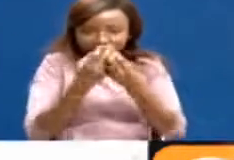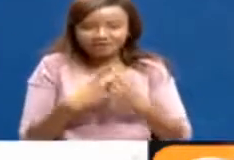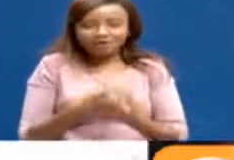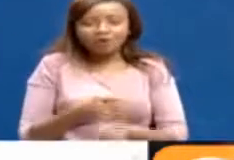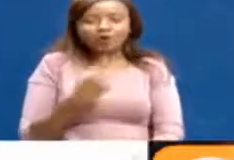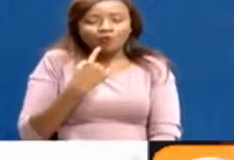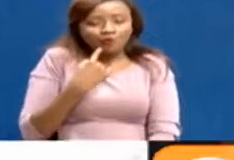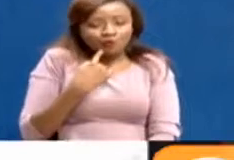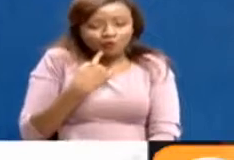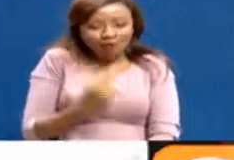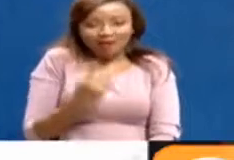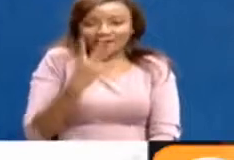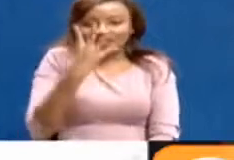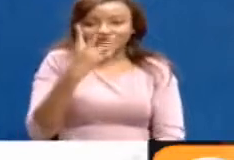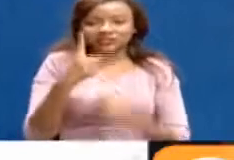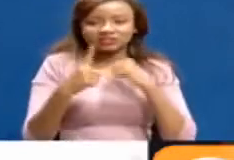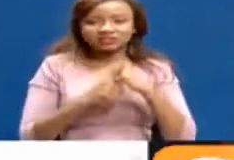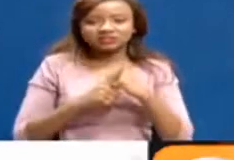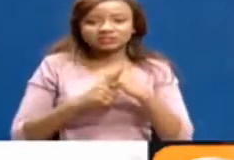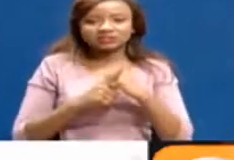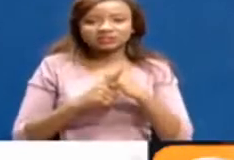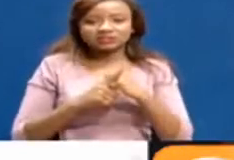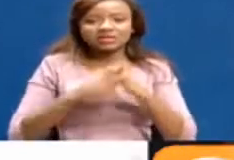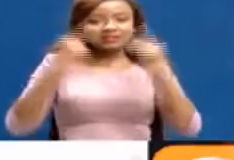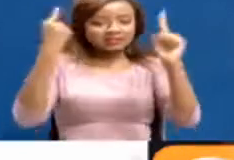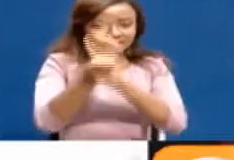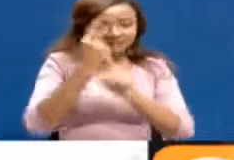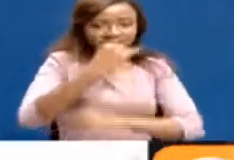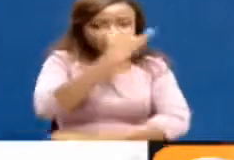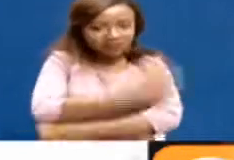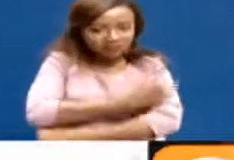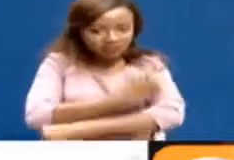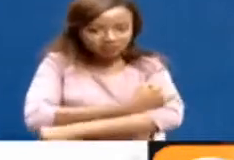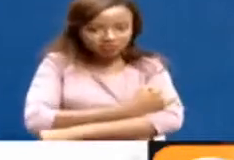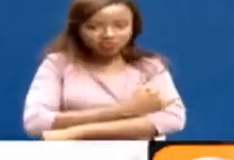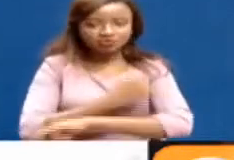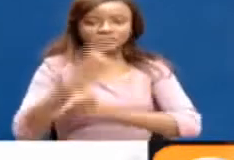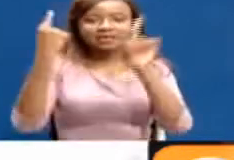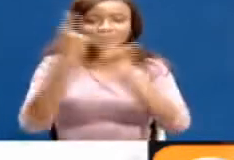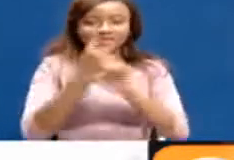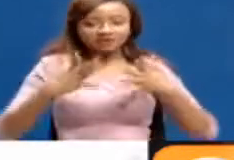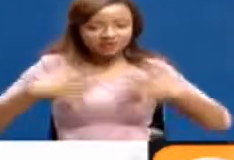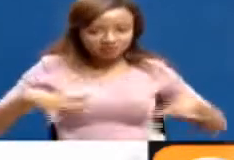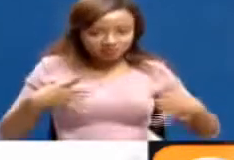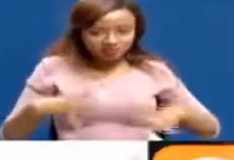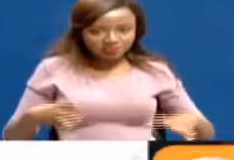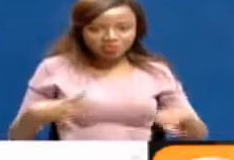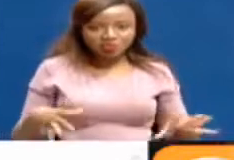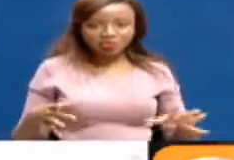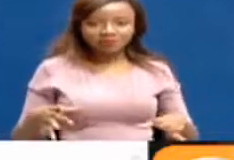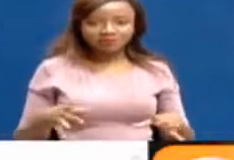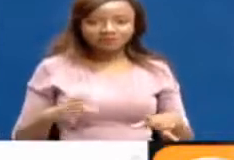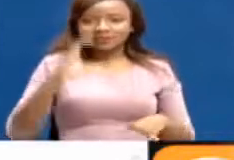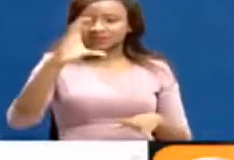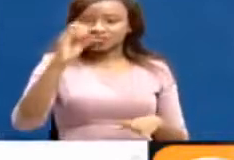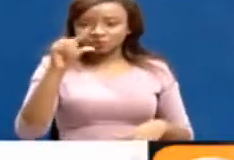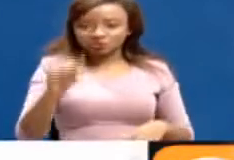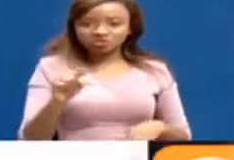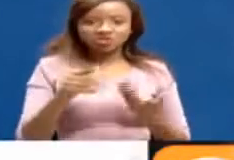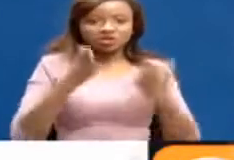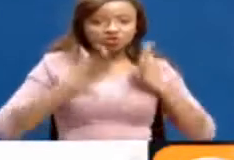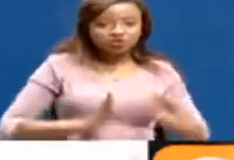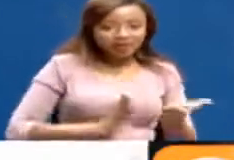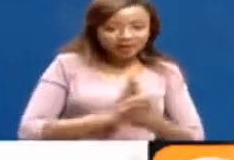than 146 different institutions, different individuals, the Council of Governors, Human